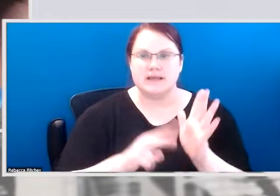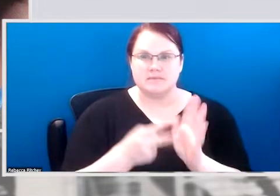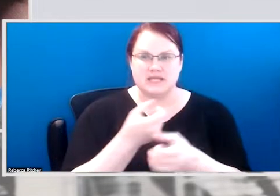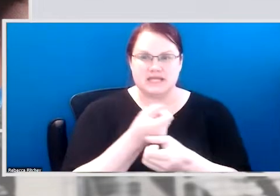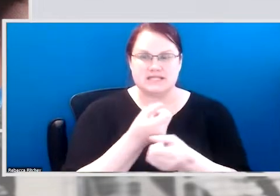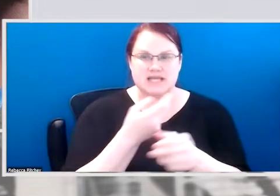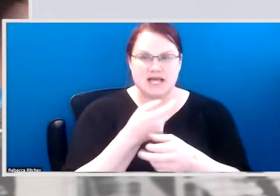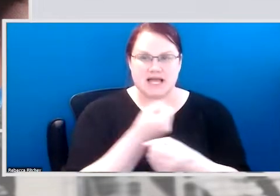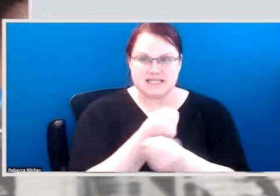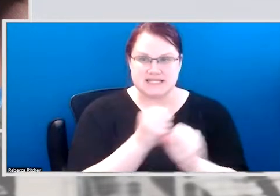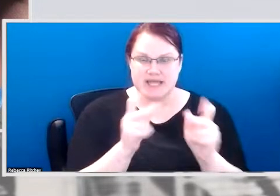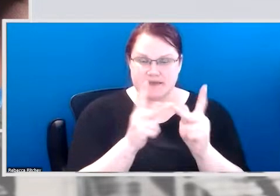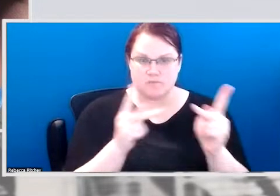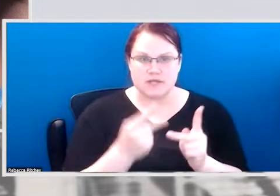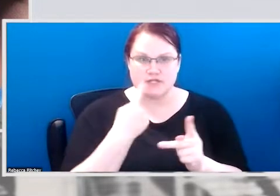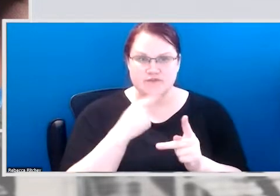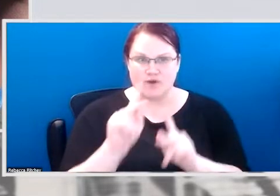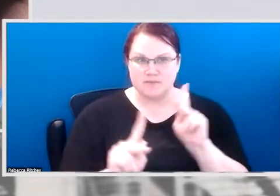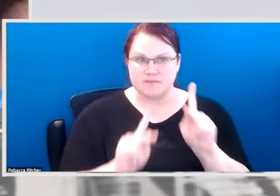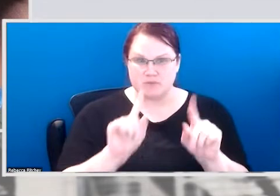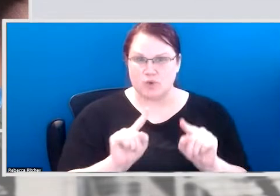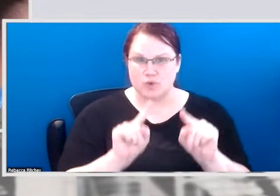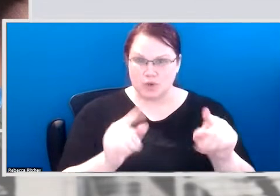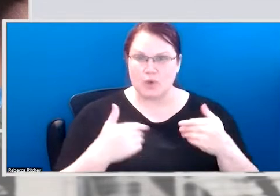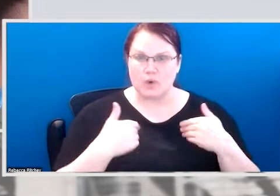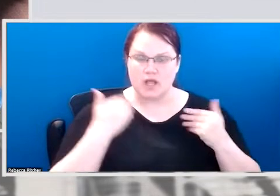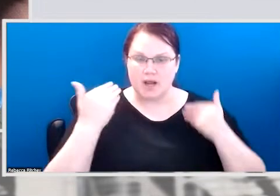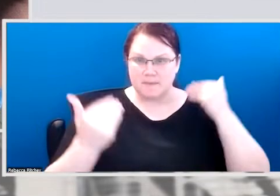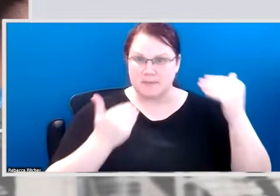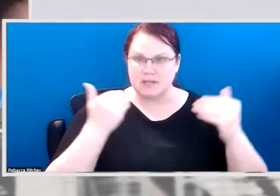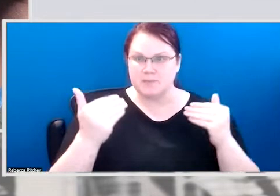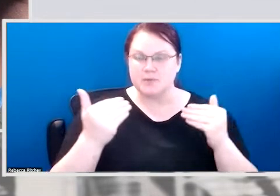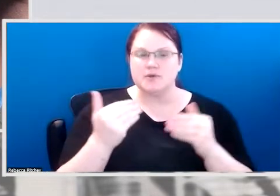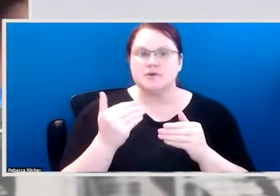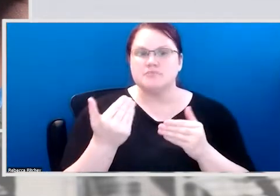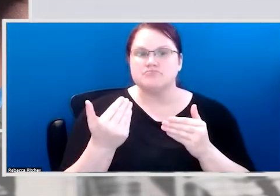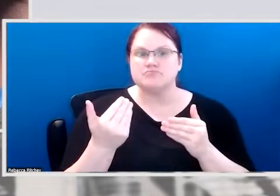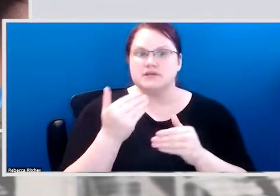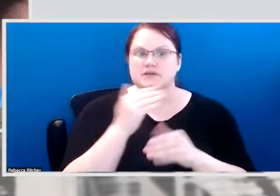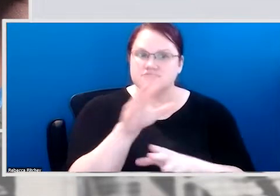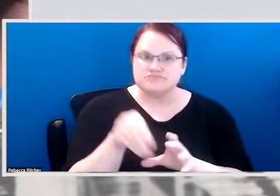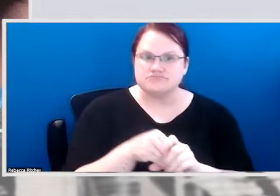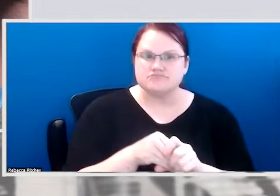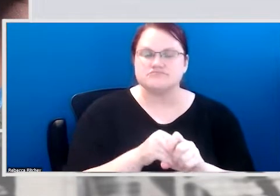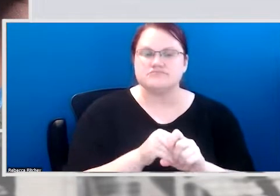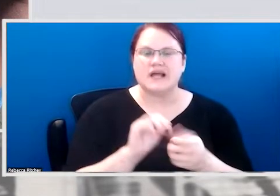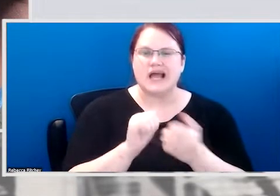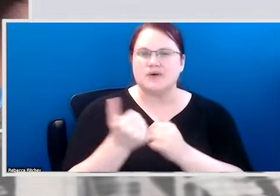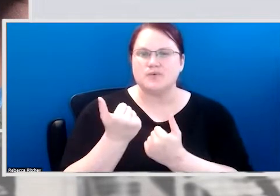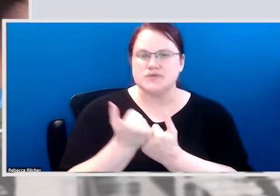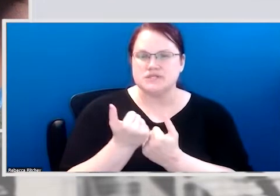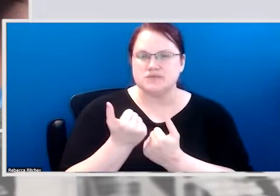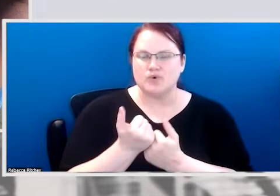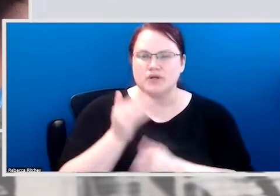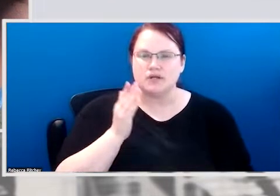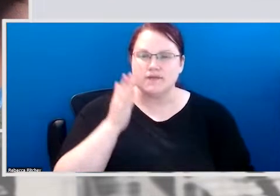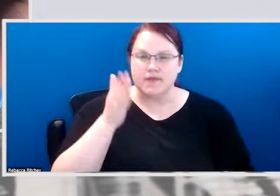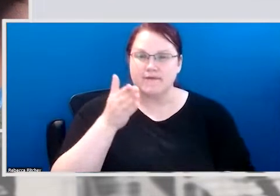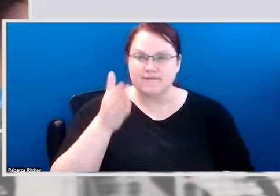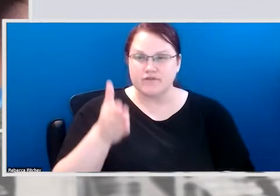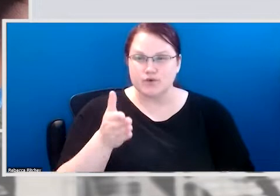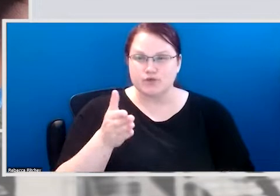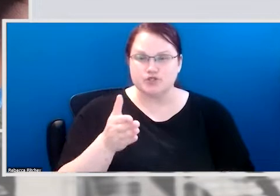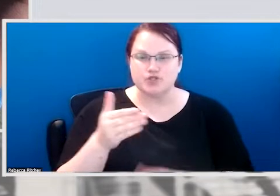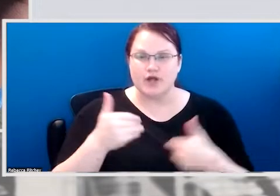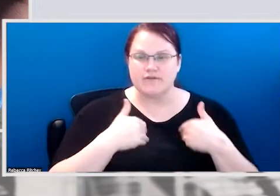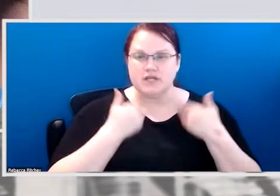and active and learning, but also enriching and thinking about how are we supporting the future of a